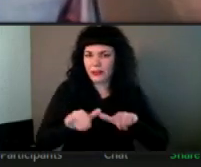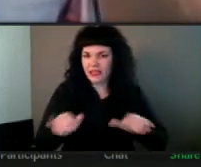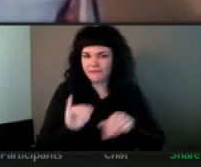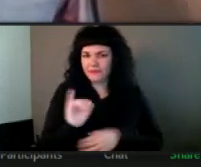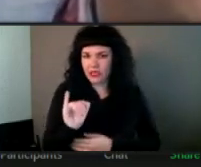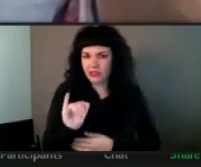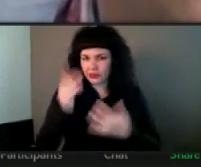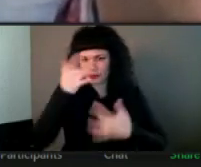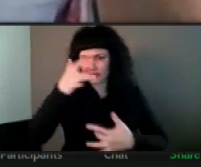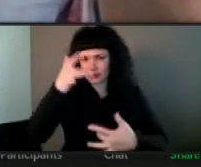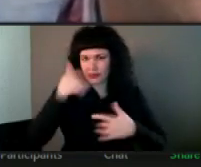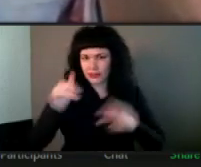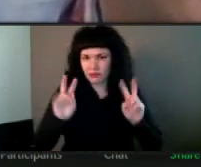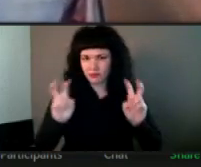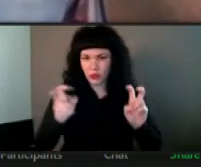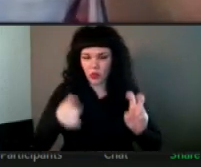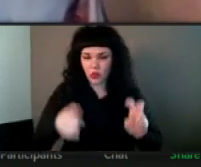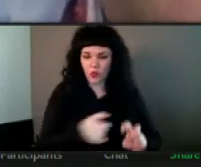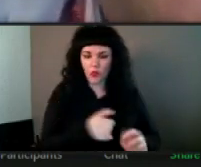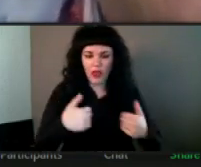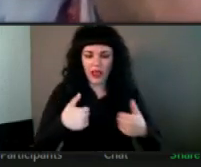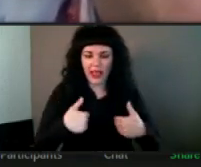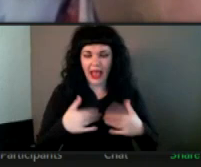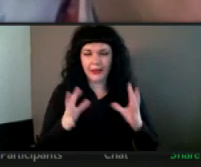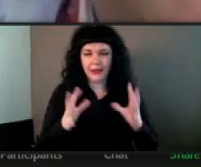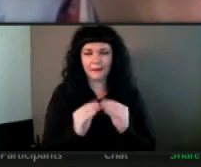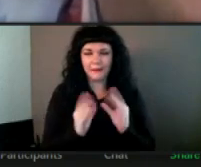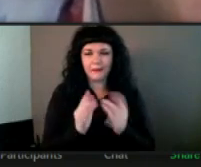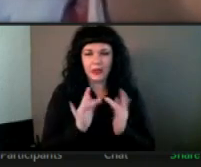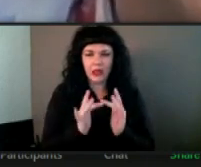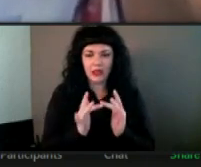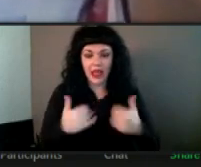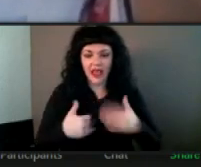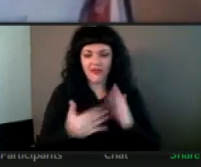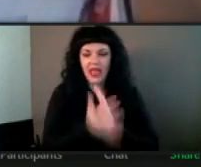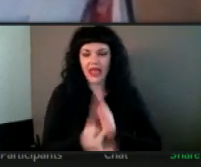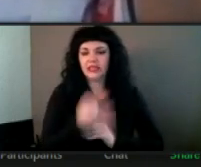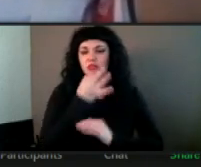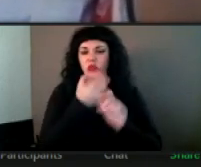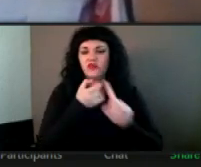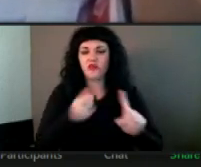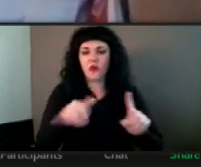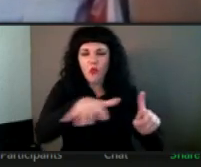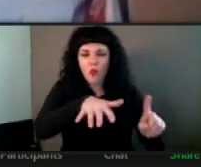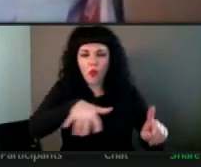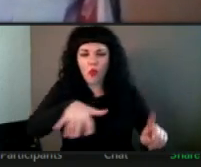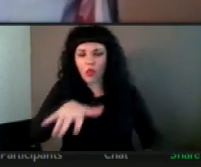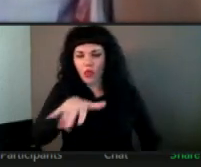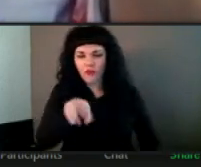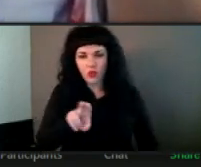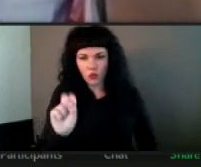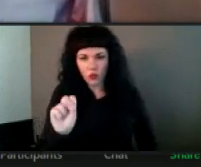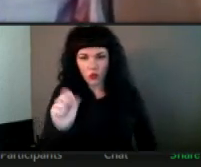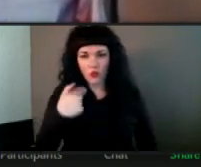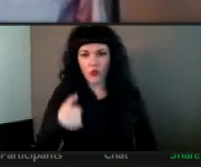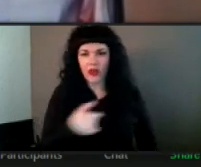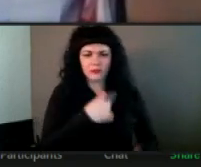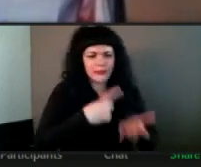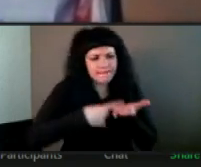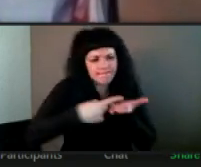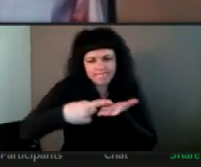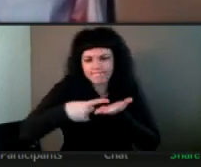multiple experts from around the country discussed this sort of broad recommendations. And to take away from